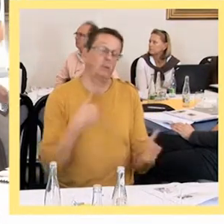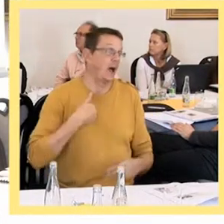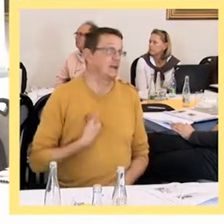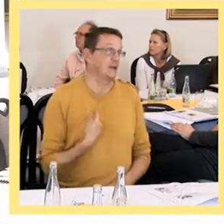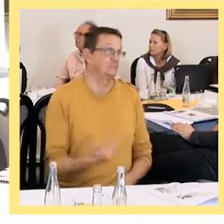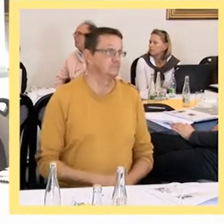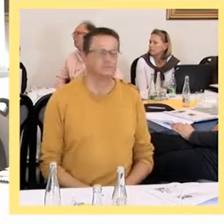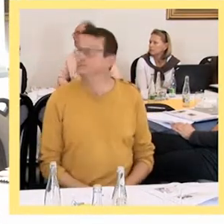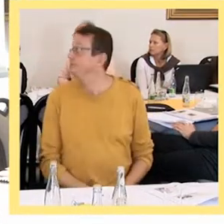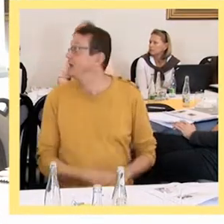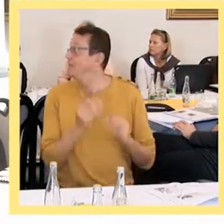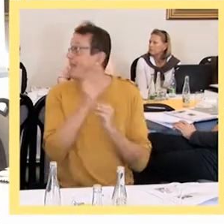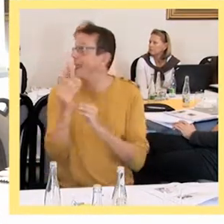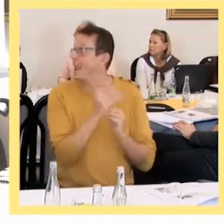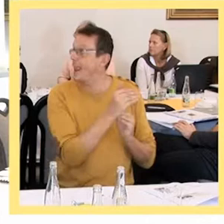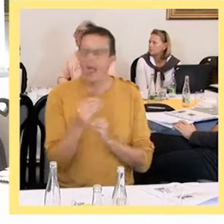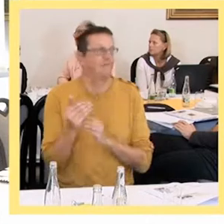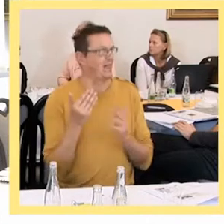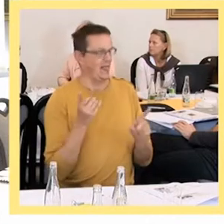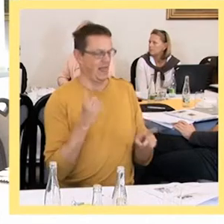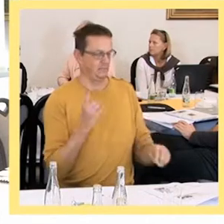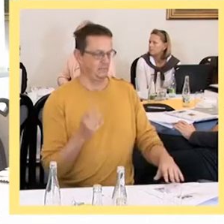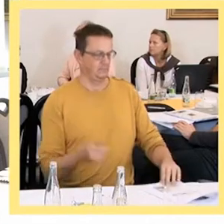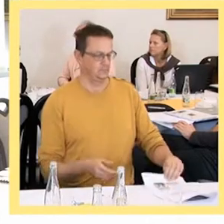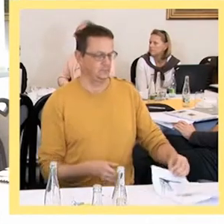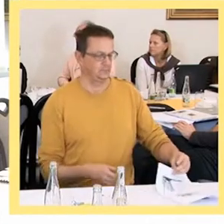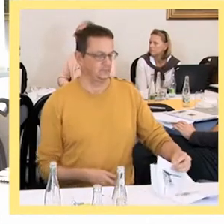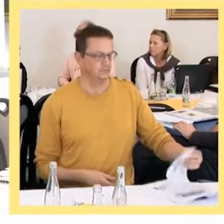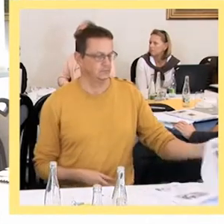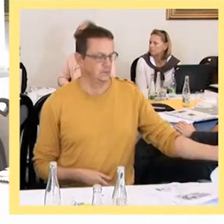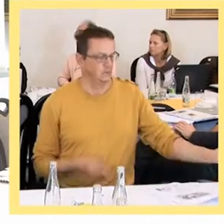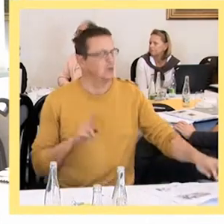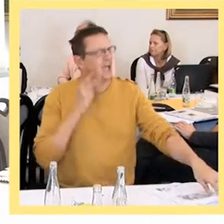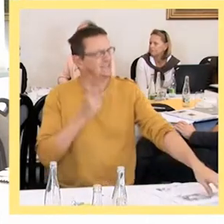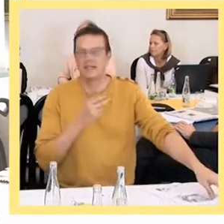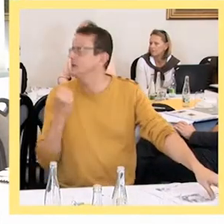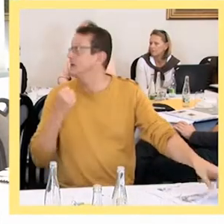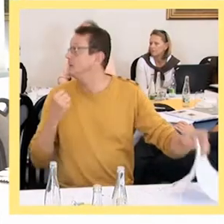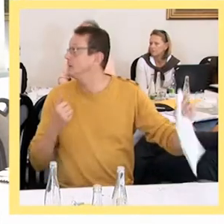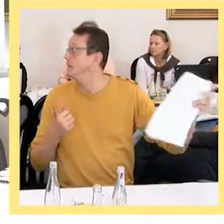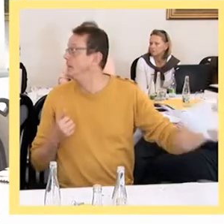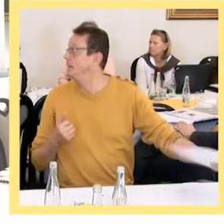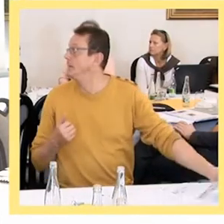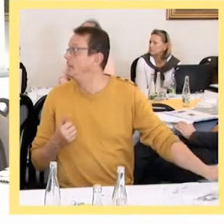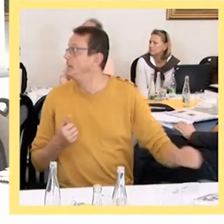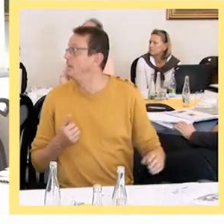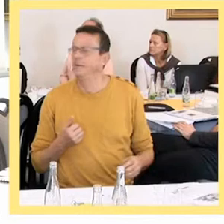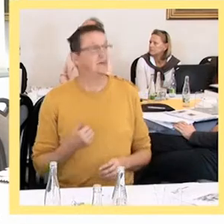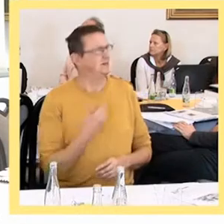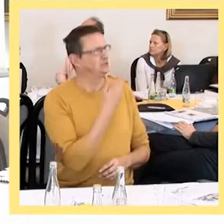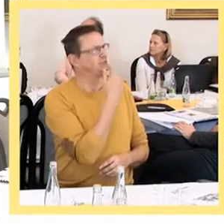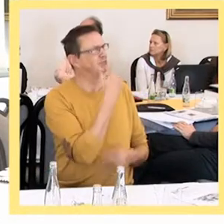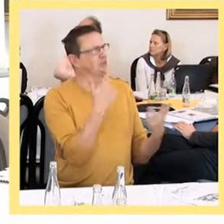These are just some pictures here of some of the events that took place, and you can even see here that the two people wearing